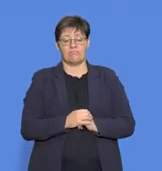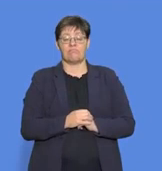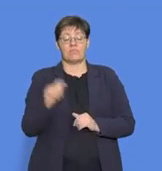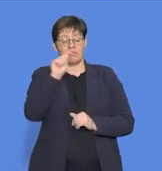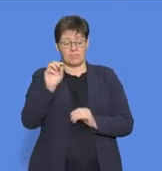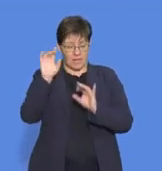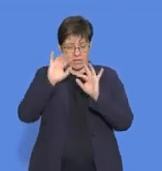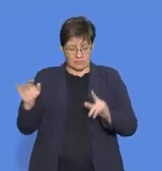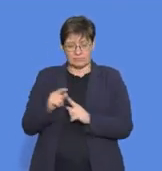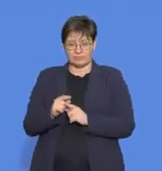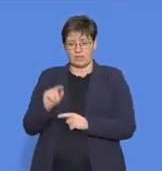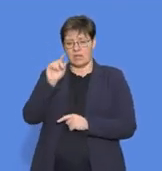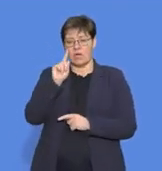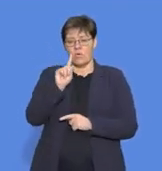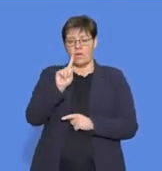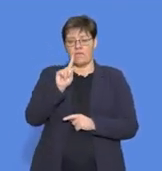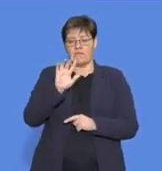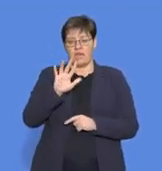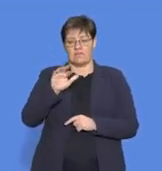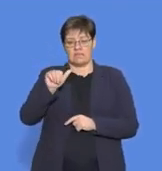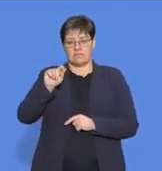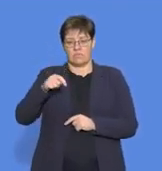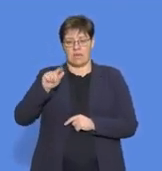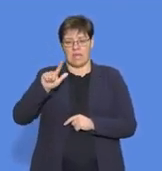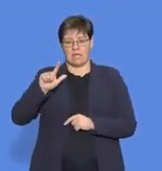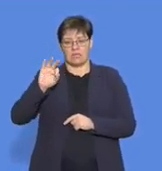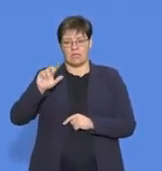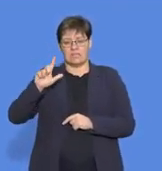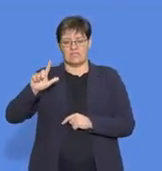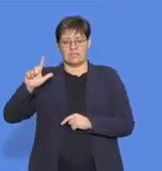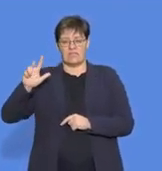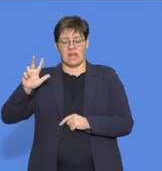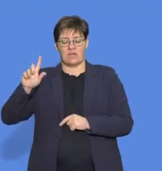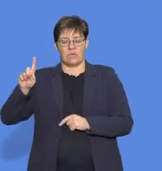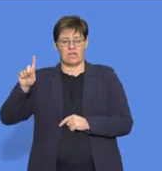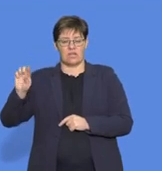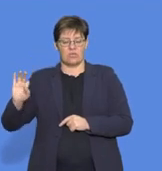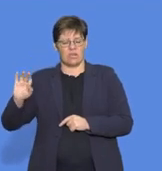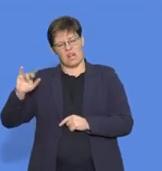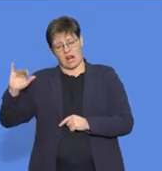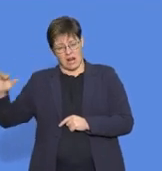Okay, so if we put that into the calculator, we're going to end up with AC squared being